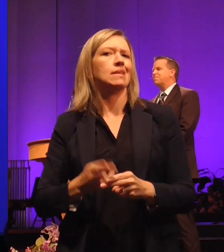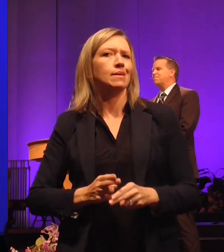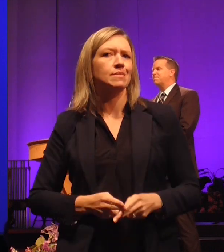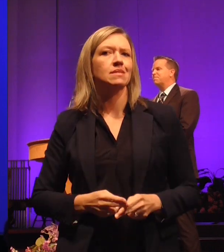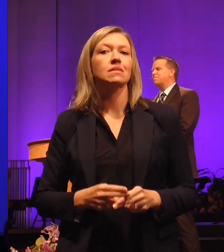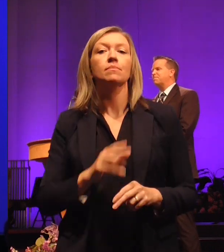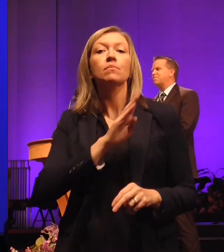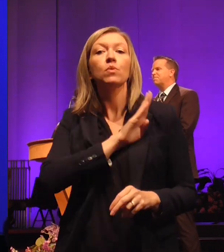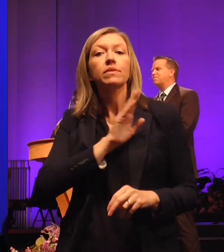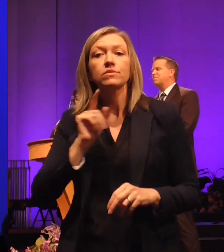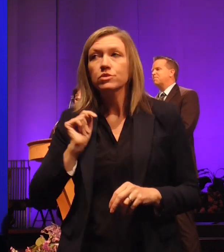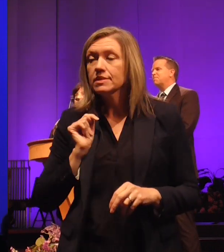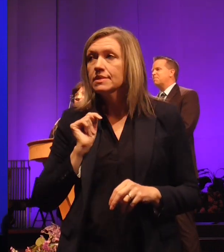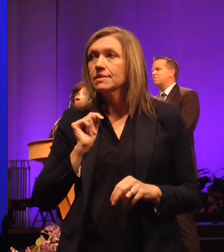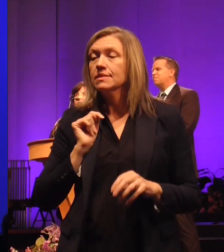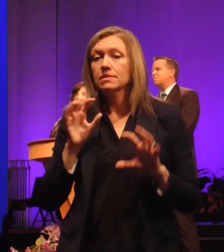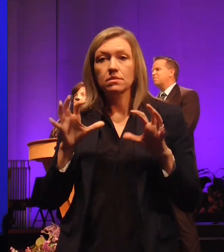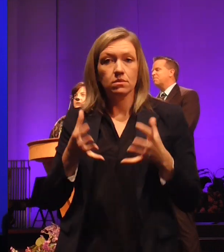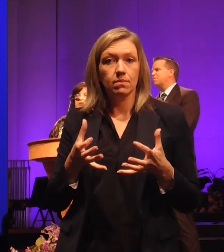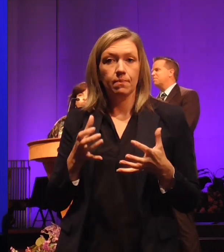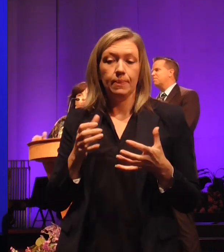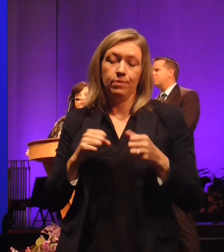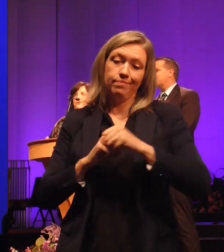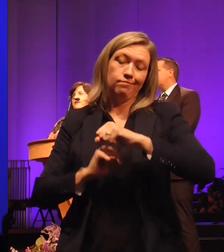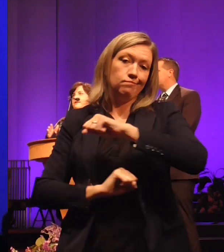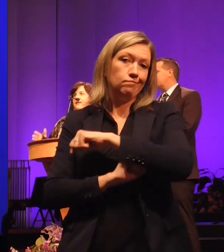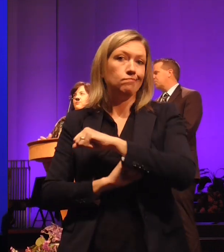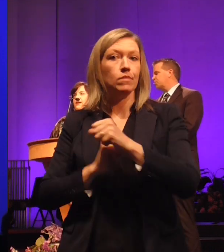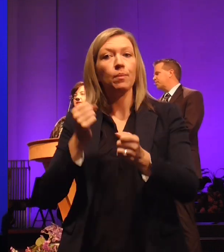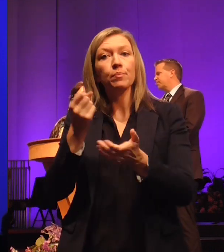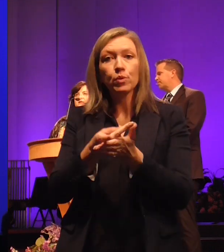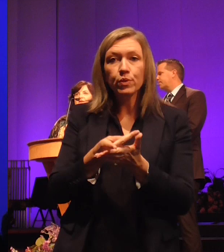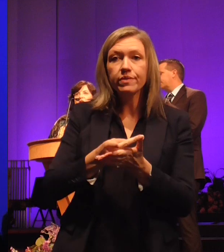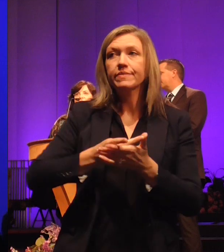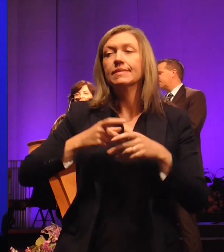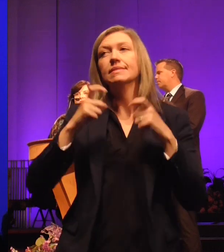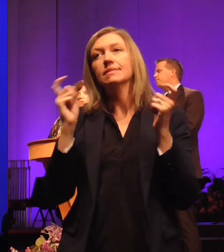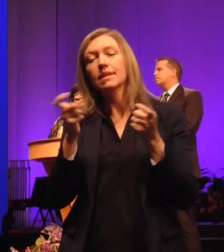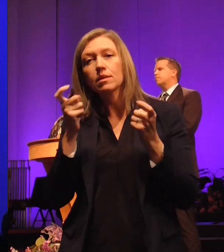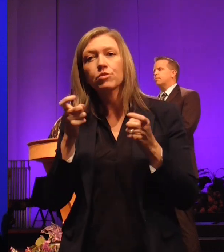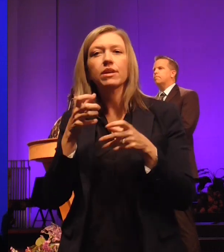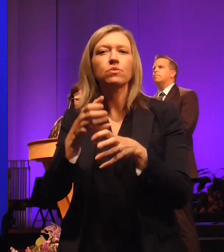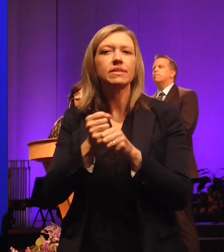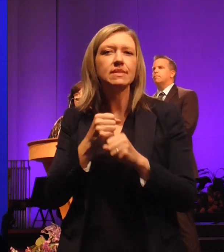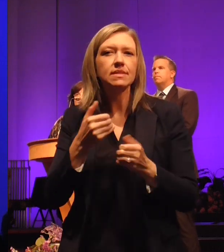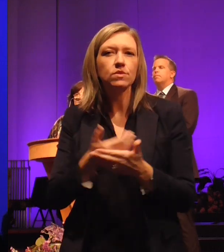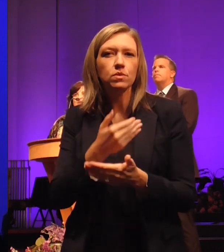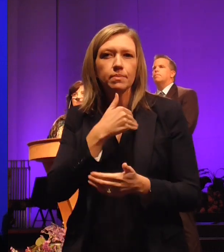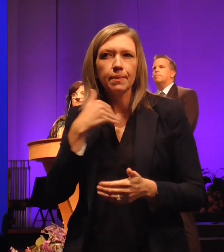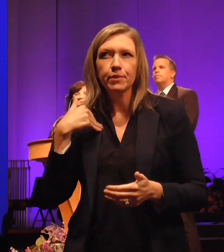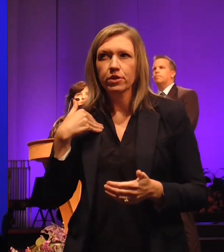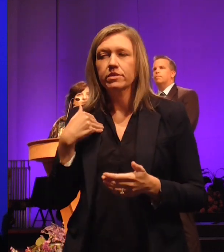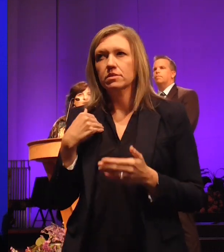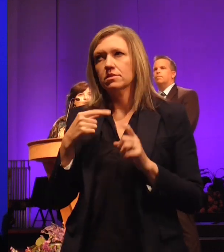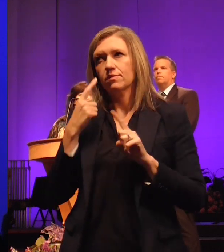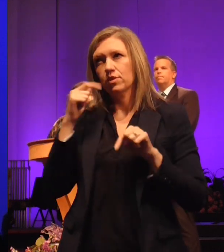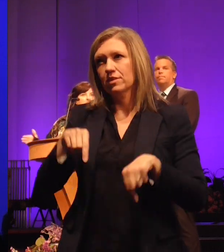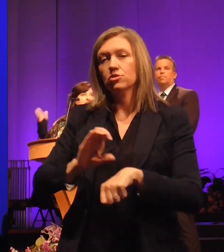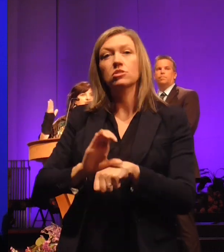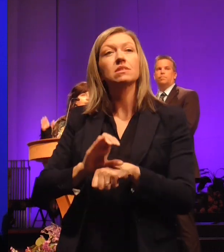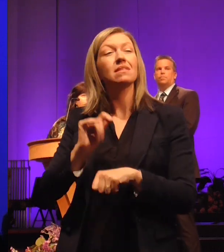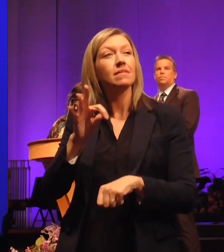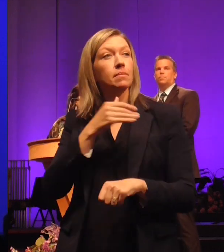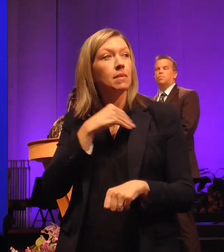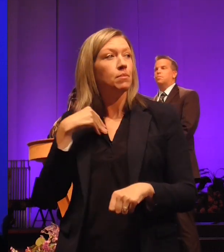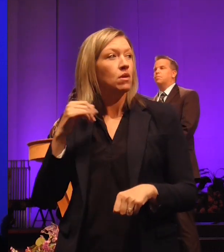our board of trustees who at the core of all this approve and celebrate and receive all these new members on behalf of our church. So if you're a member of our board,